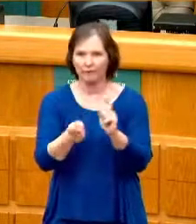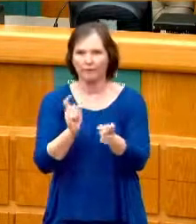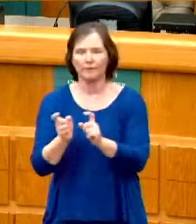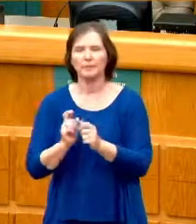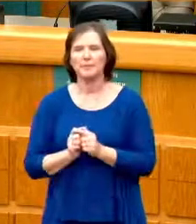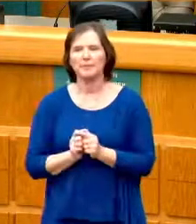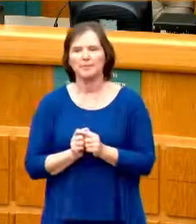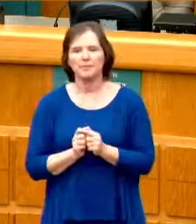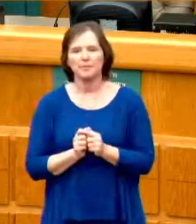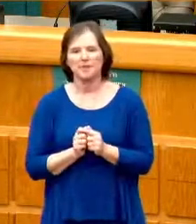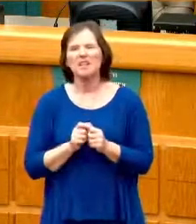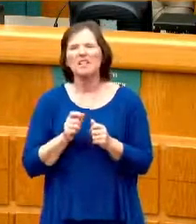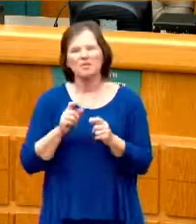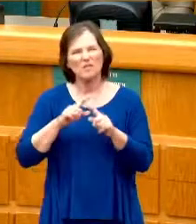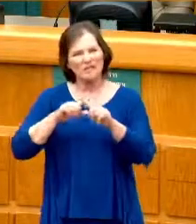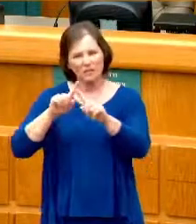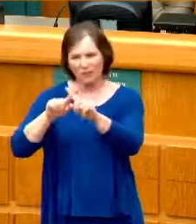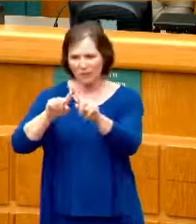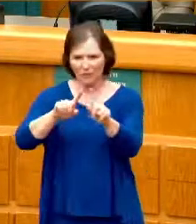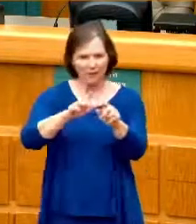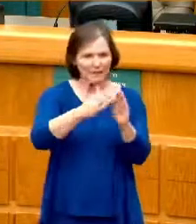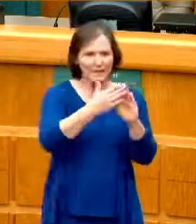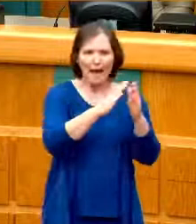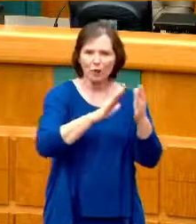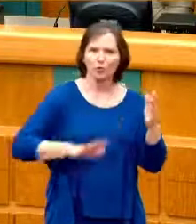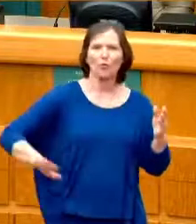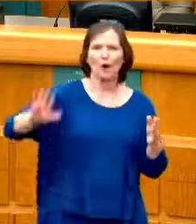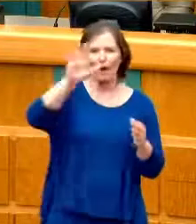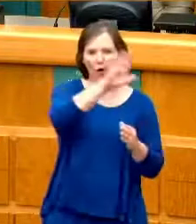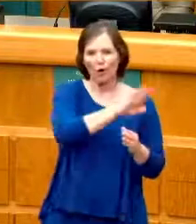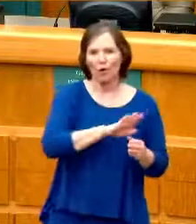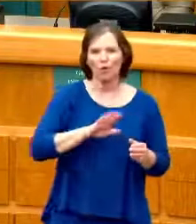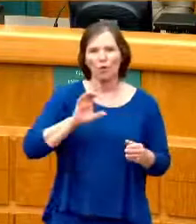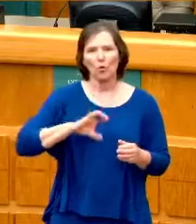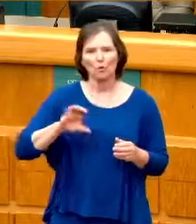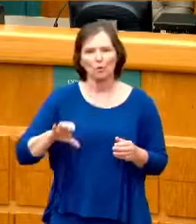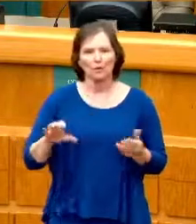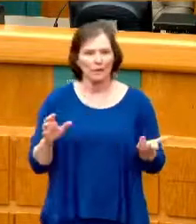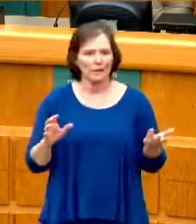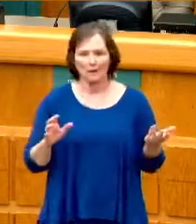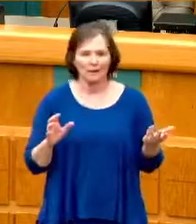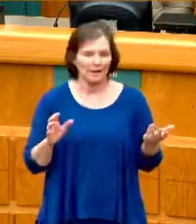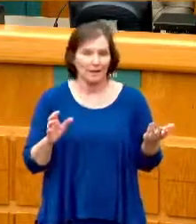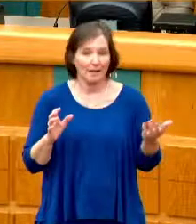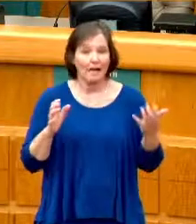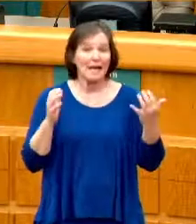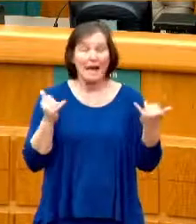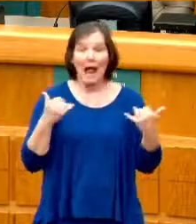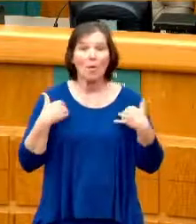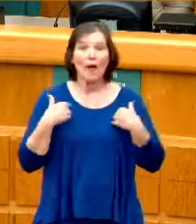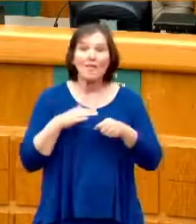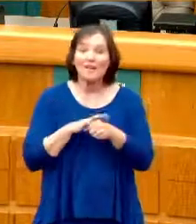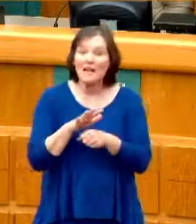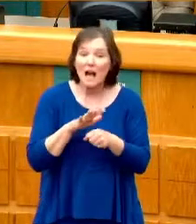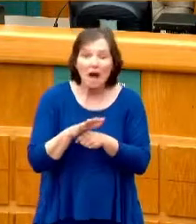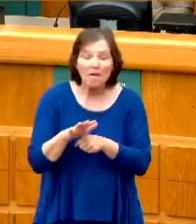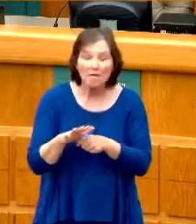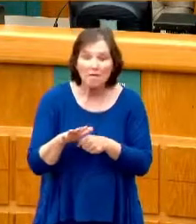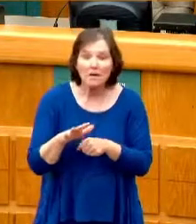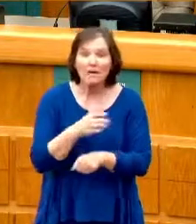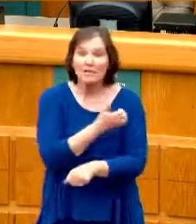now have a very reliable and predictable supply of vaccine. Completely changed circumstances. That was just 3 months